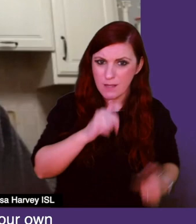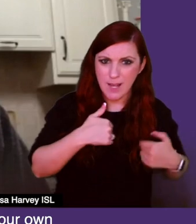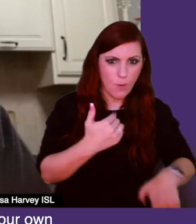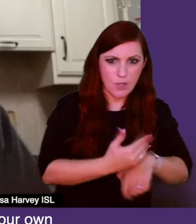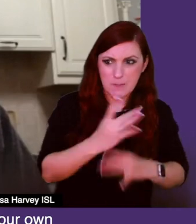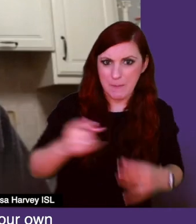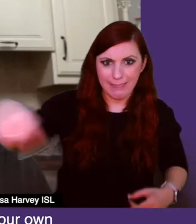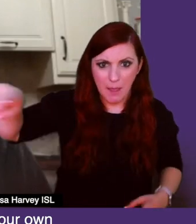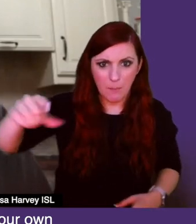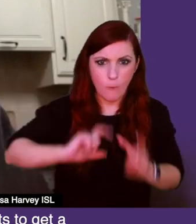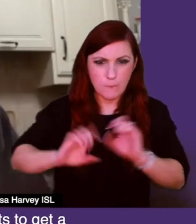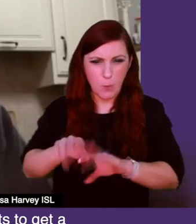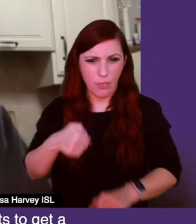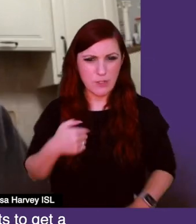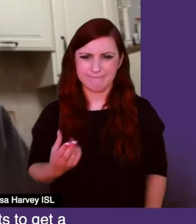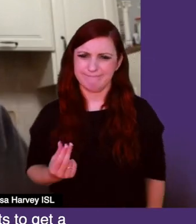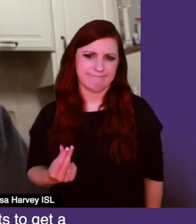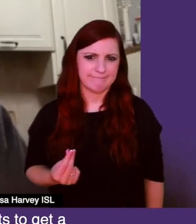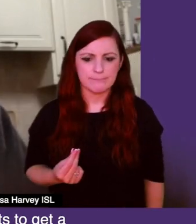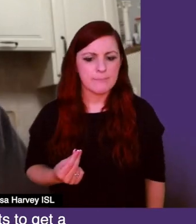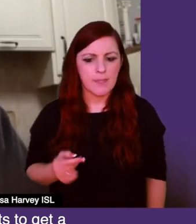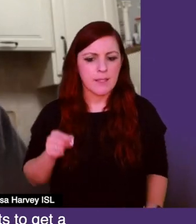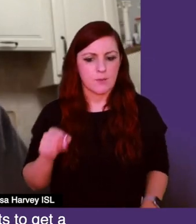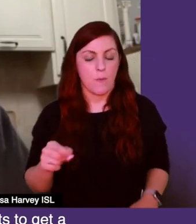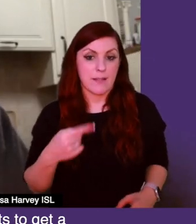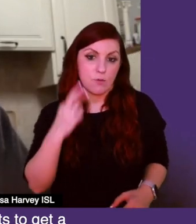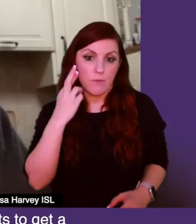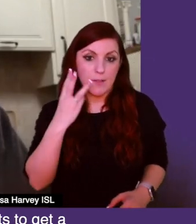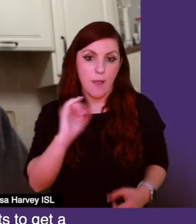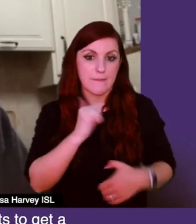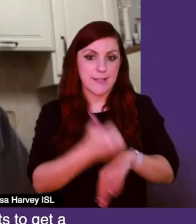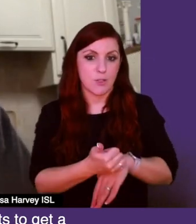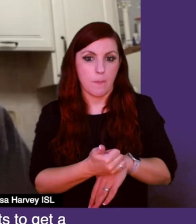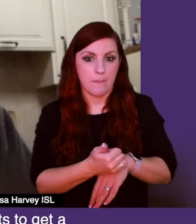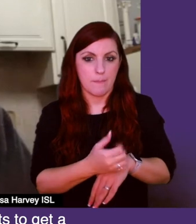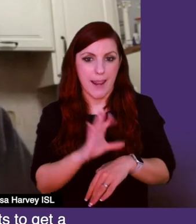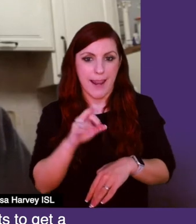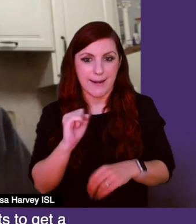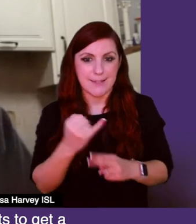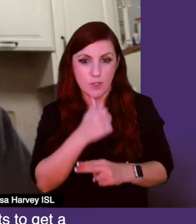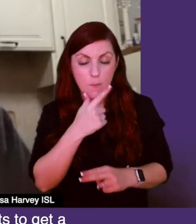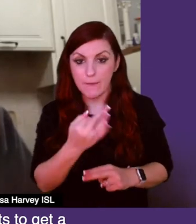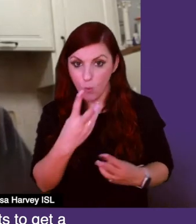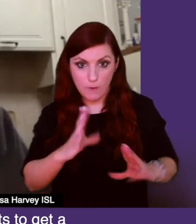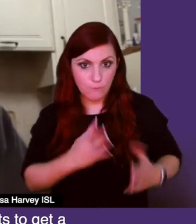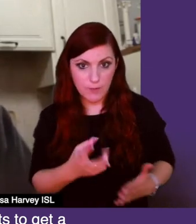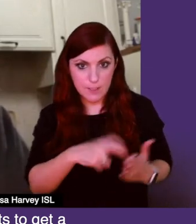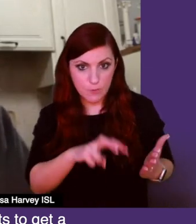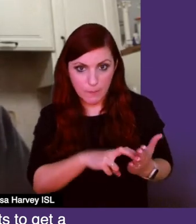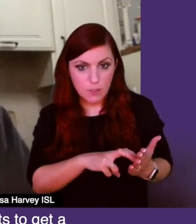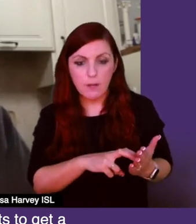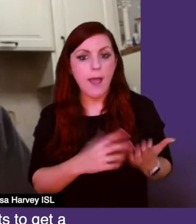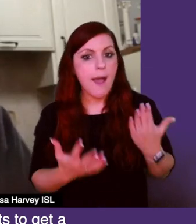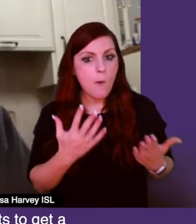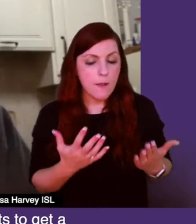feel comfortable around us. So that's the rebirth of Legless in Dublin. And if anybody wants to get a free subscription,